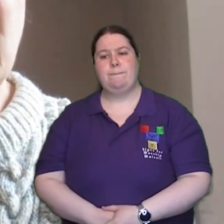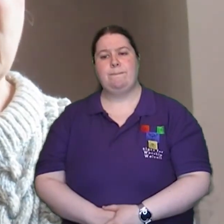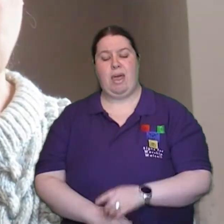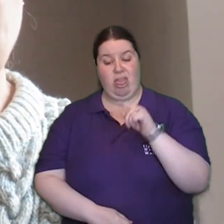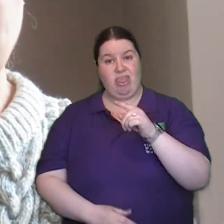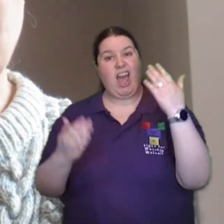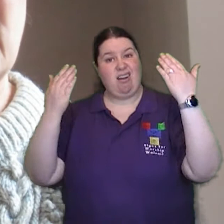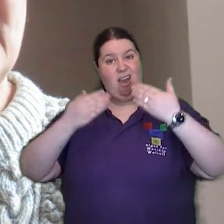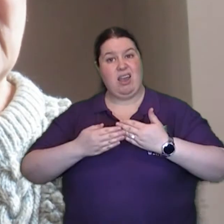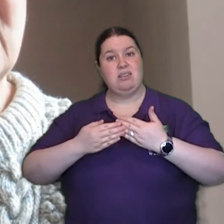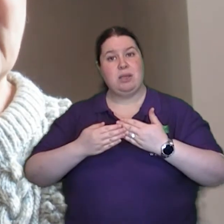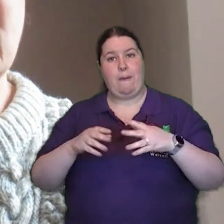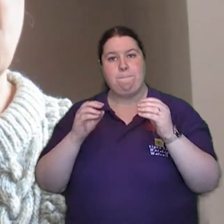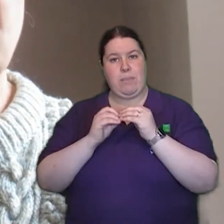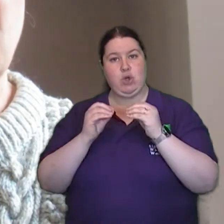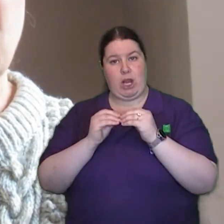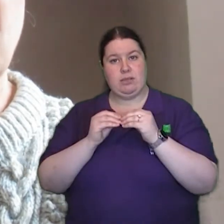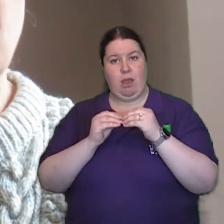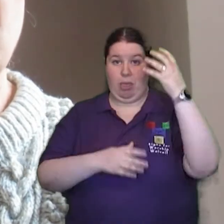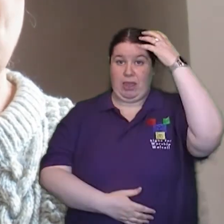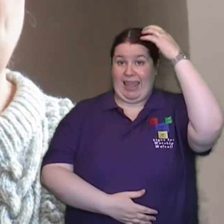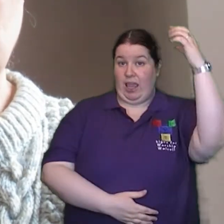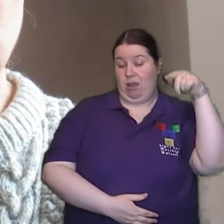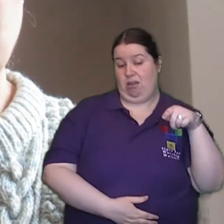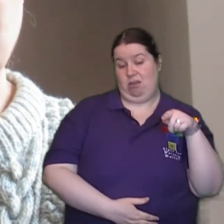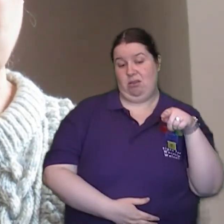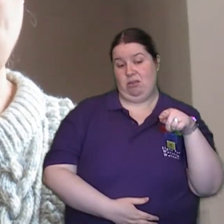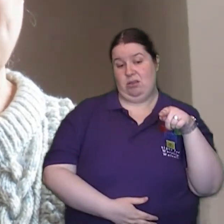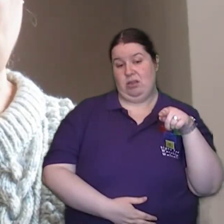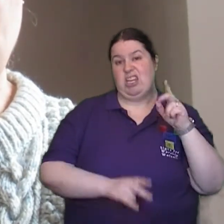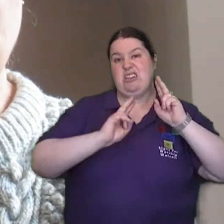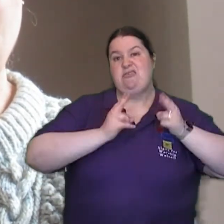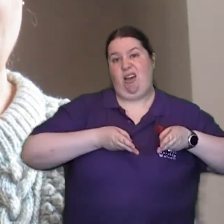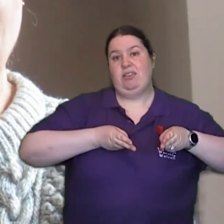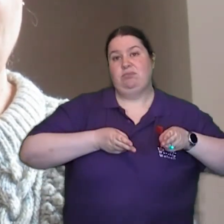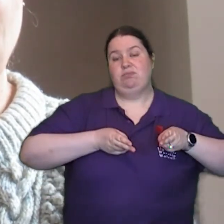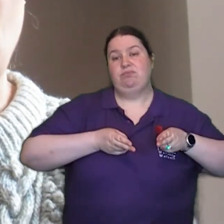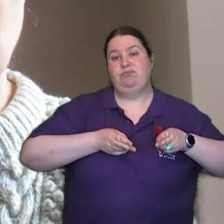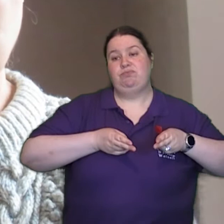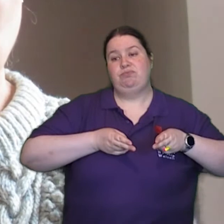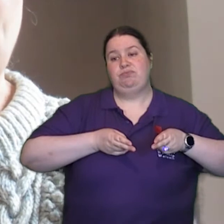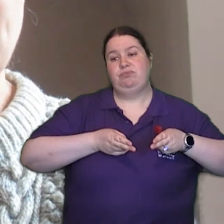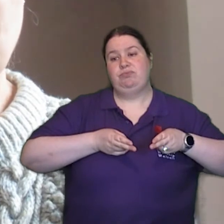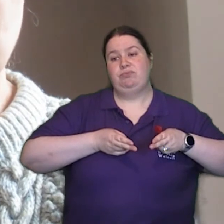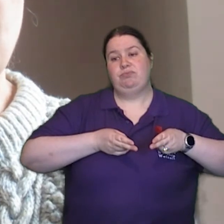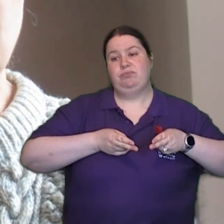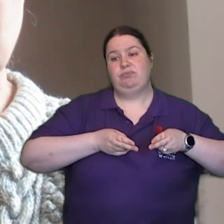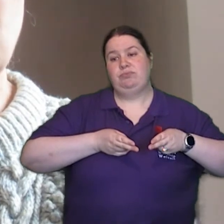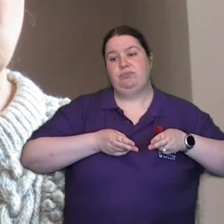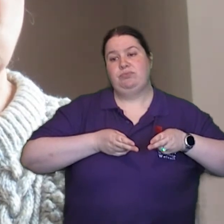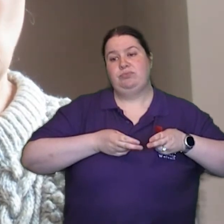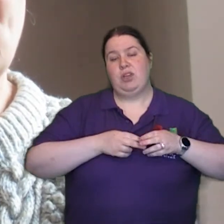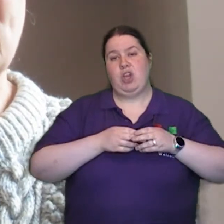That very night, Belshazzar, king of the Babylonians, was slain, and Darius the